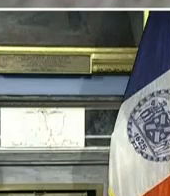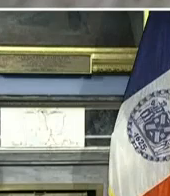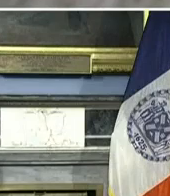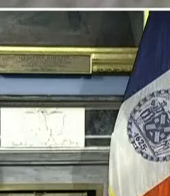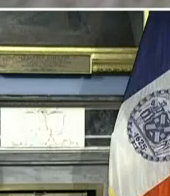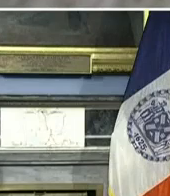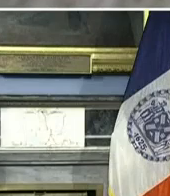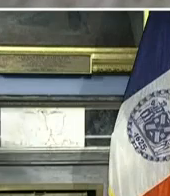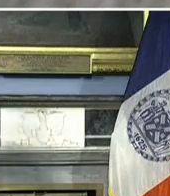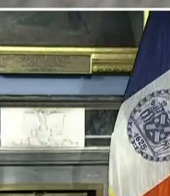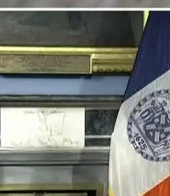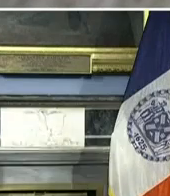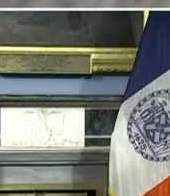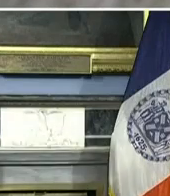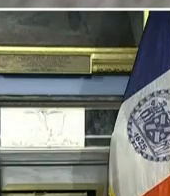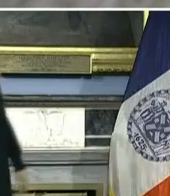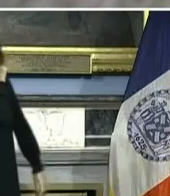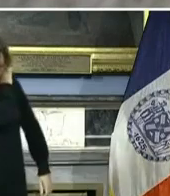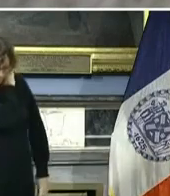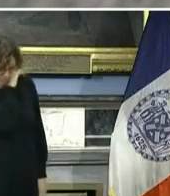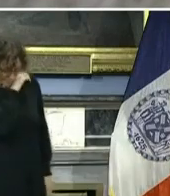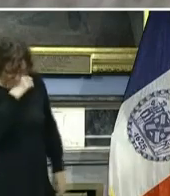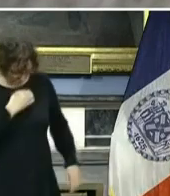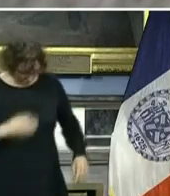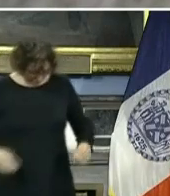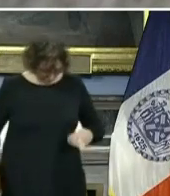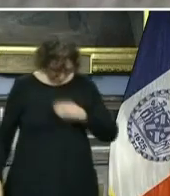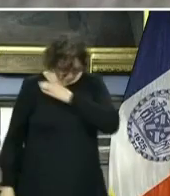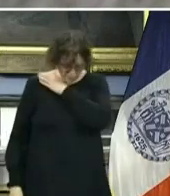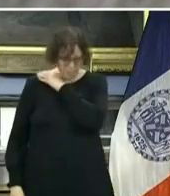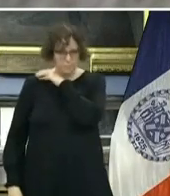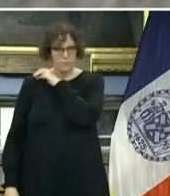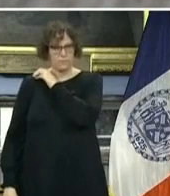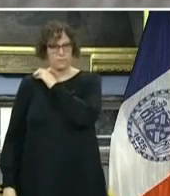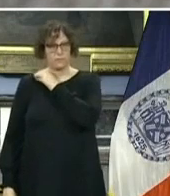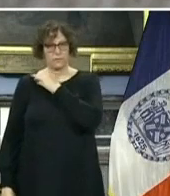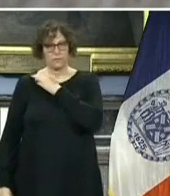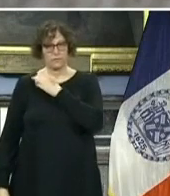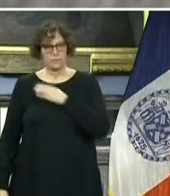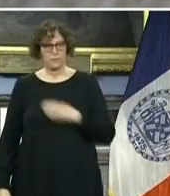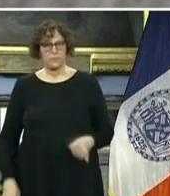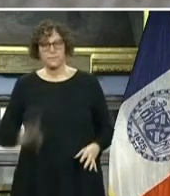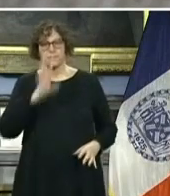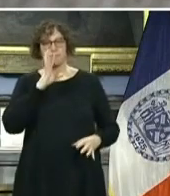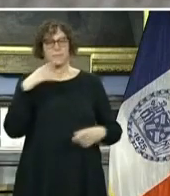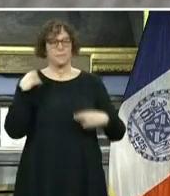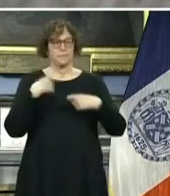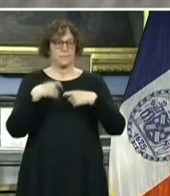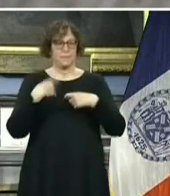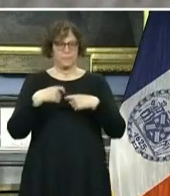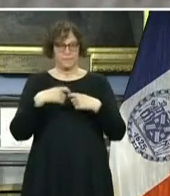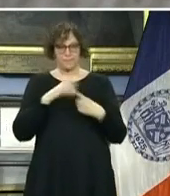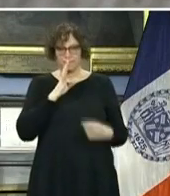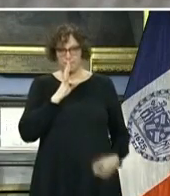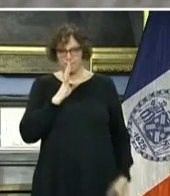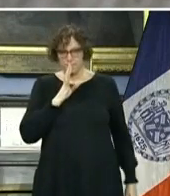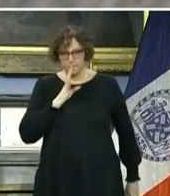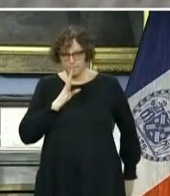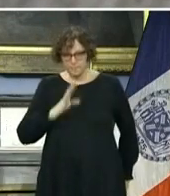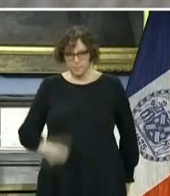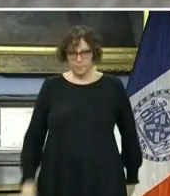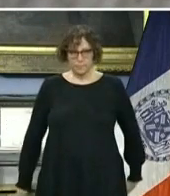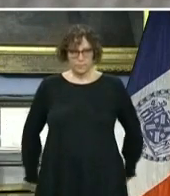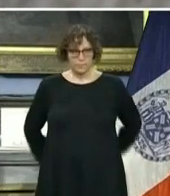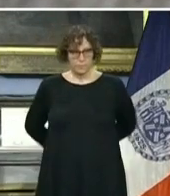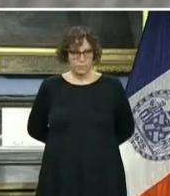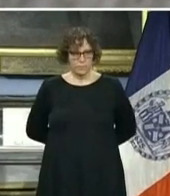esta lucha. Con cada pieza de equipo médico que donan o